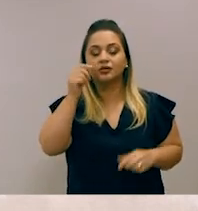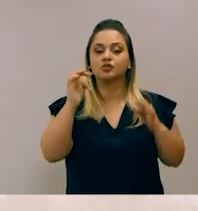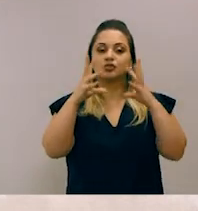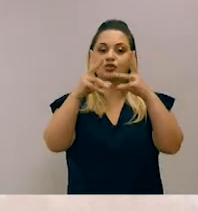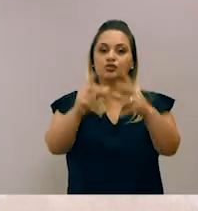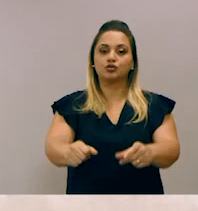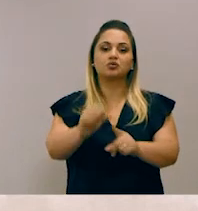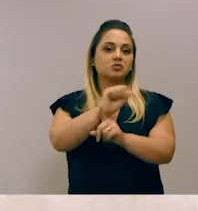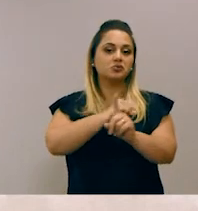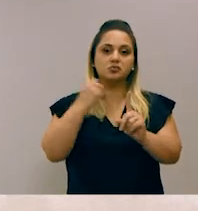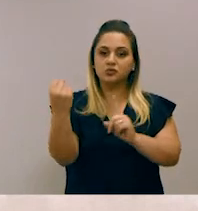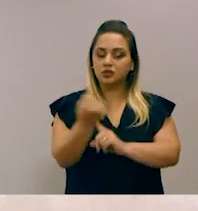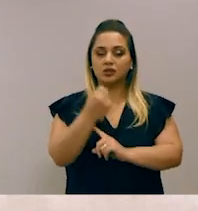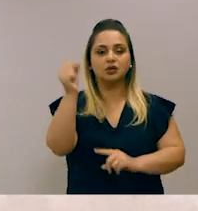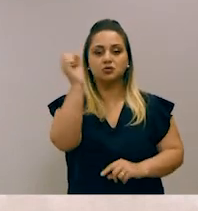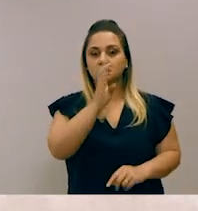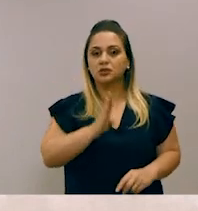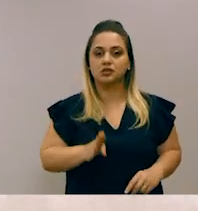management of special accounts.